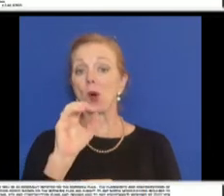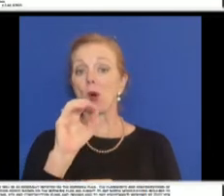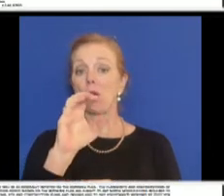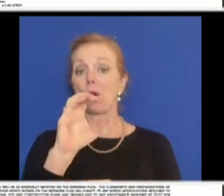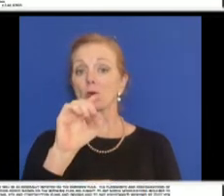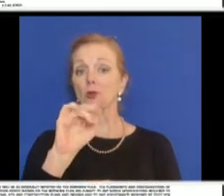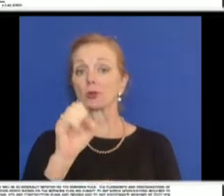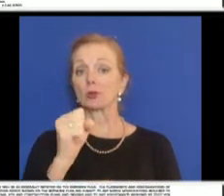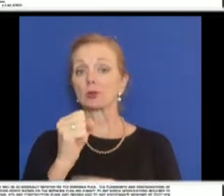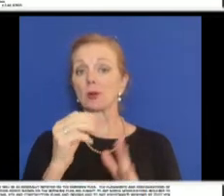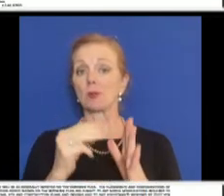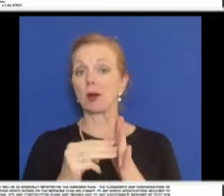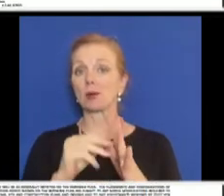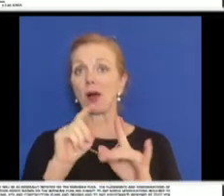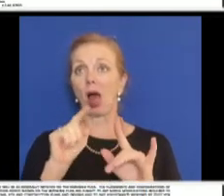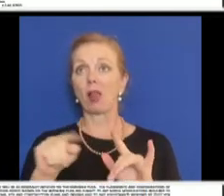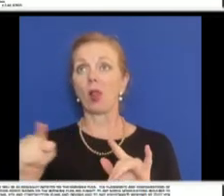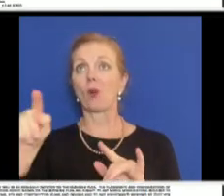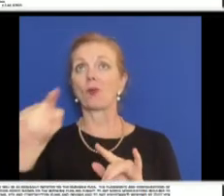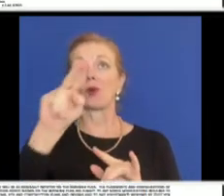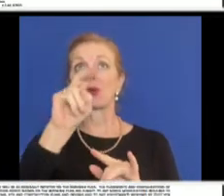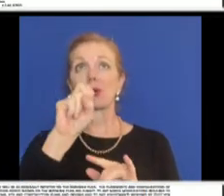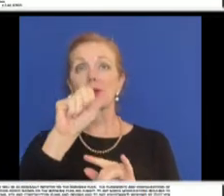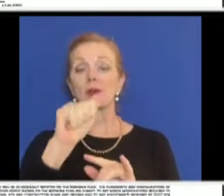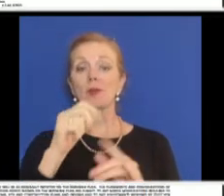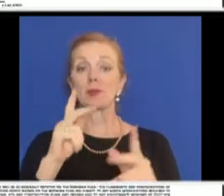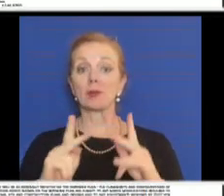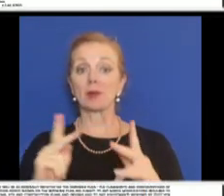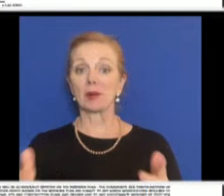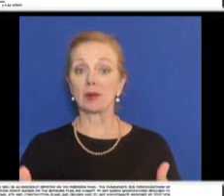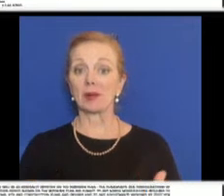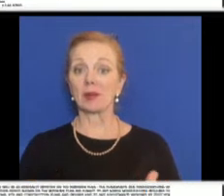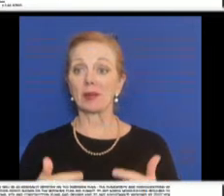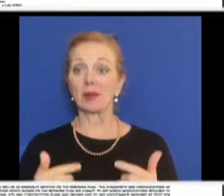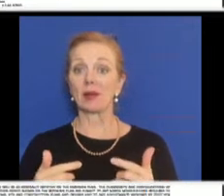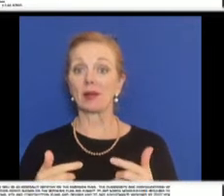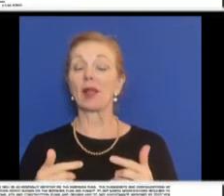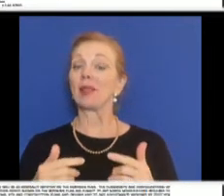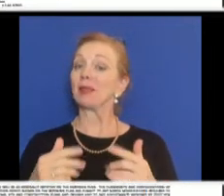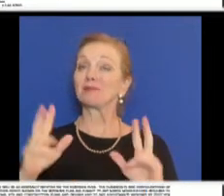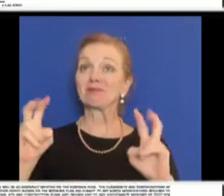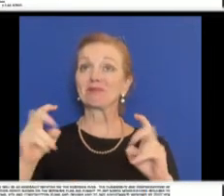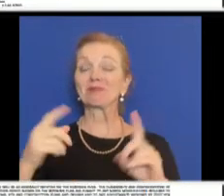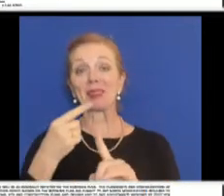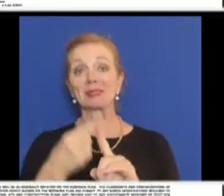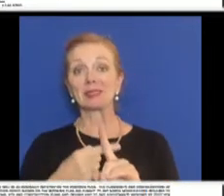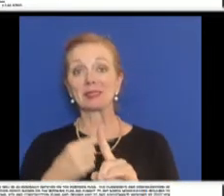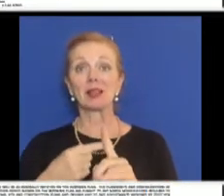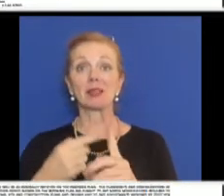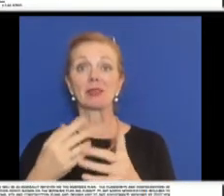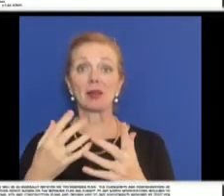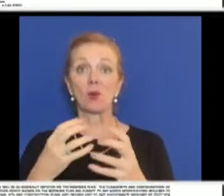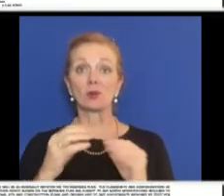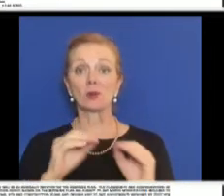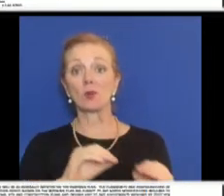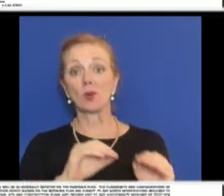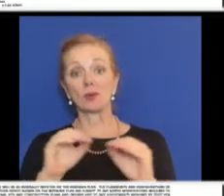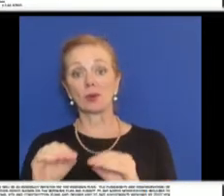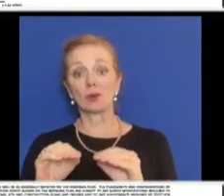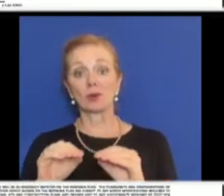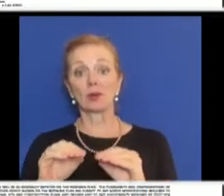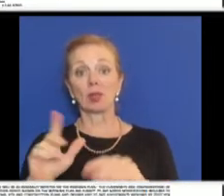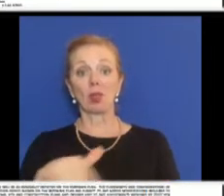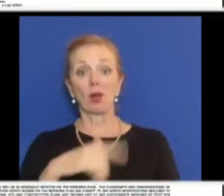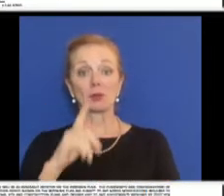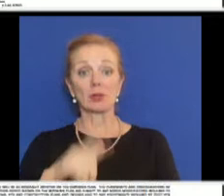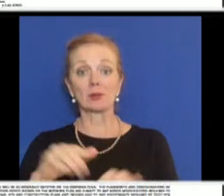takes that into consideration they have folks here that are that are virtual their tenants that they would like to move into long-term